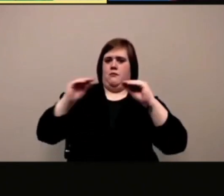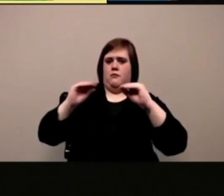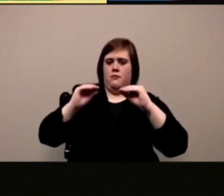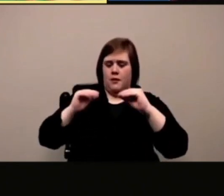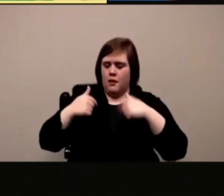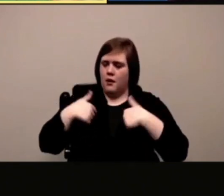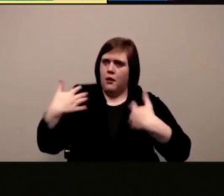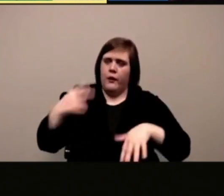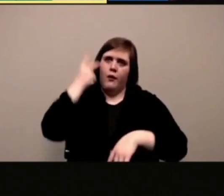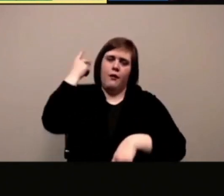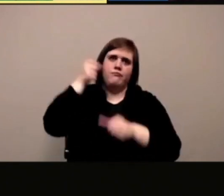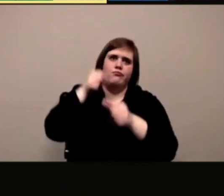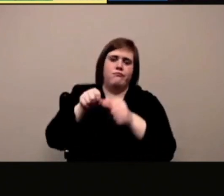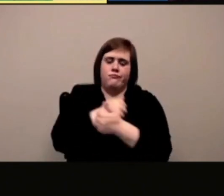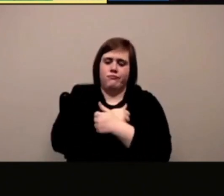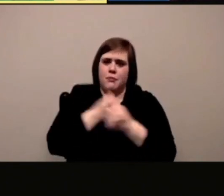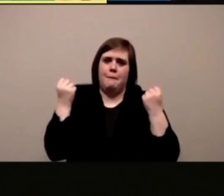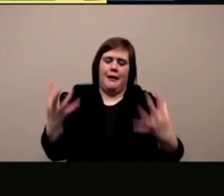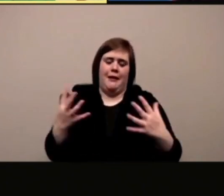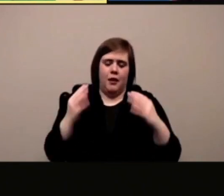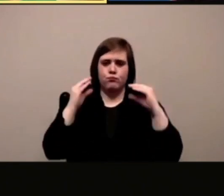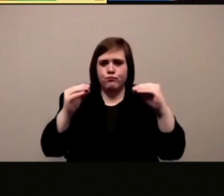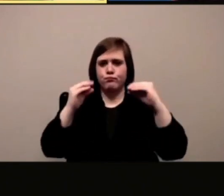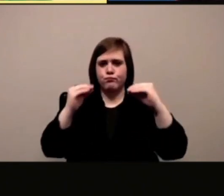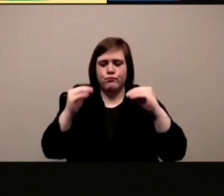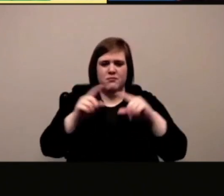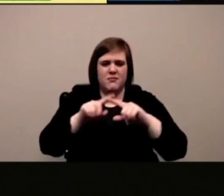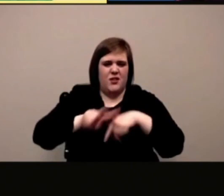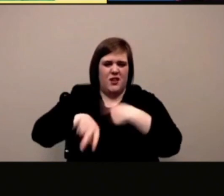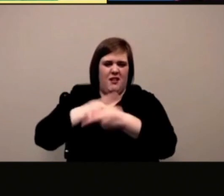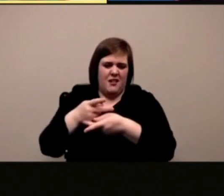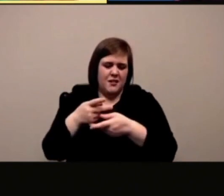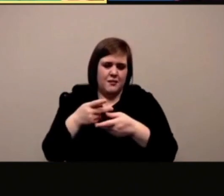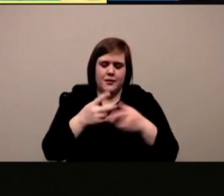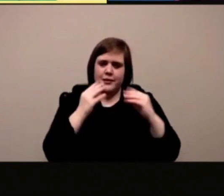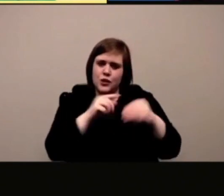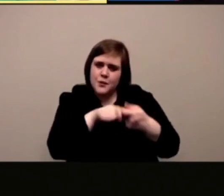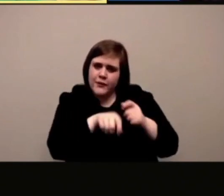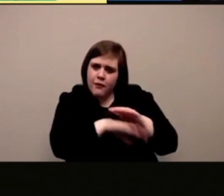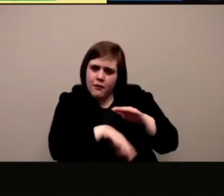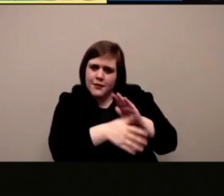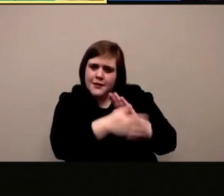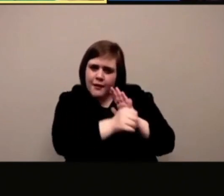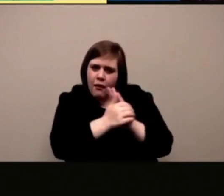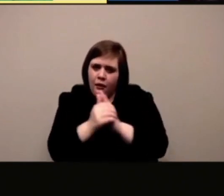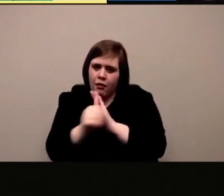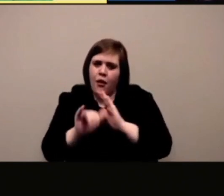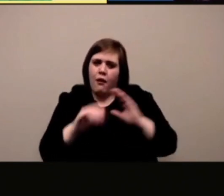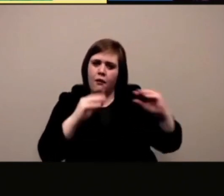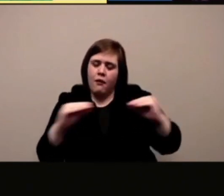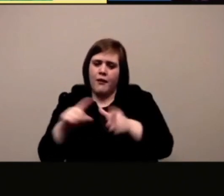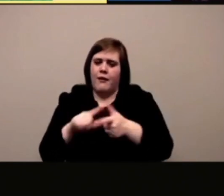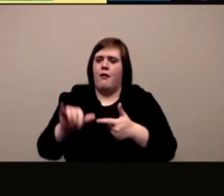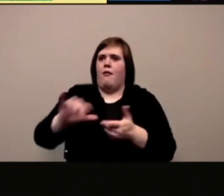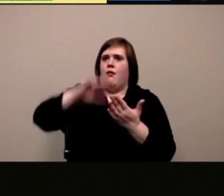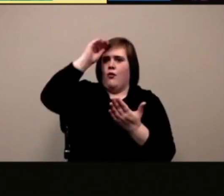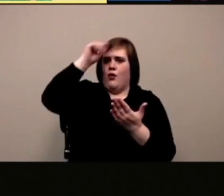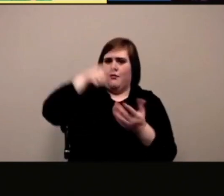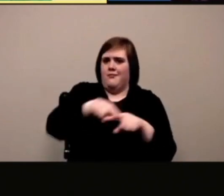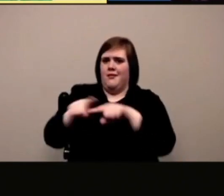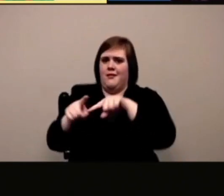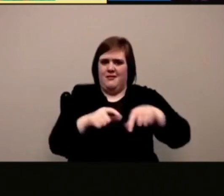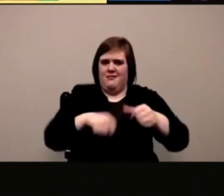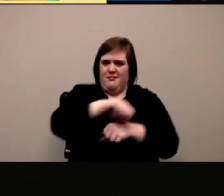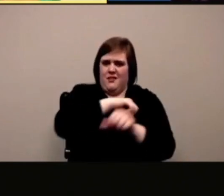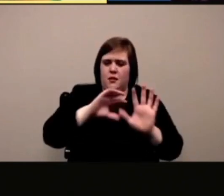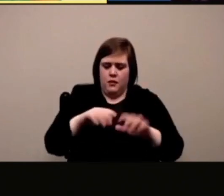many tutorial-based things to kind of teach the skills. So the kids could learn loops and events and conditionals. But the thing I love about